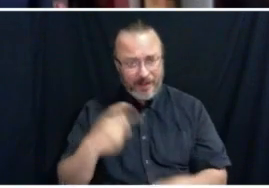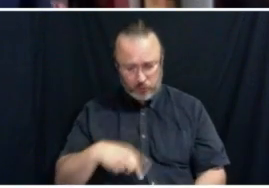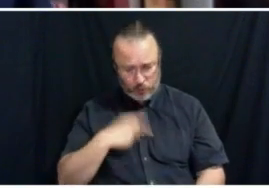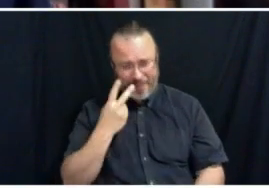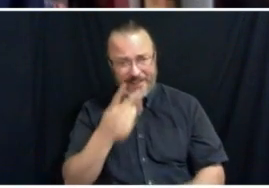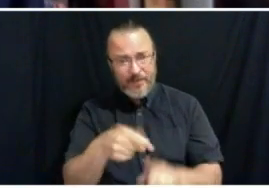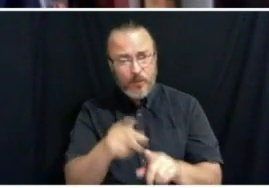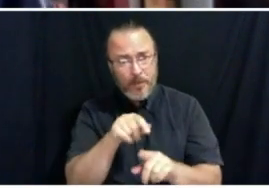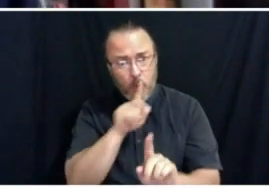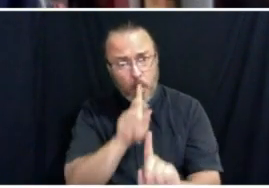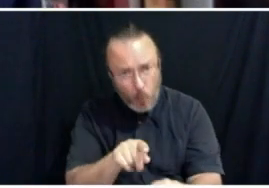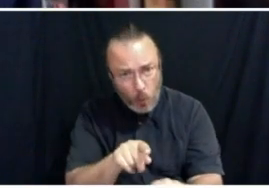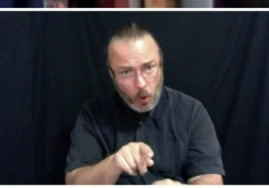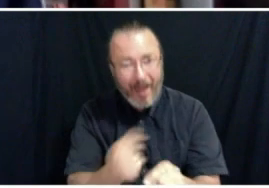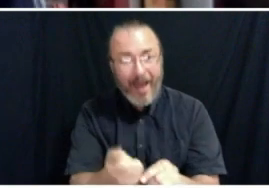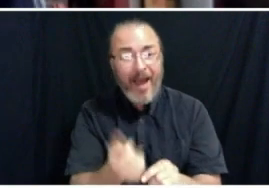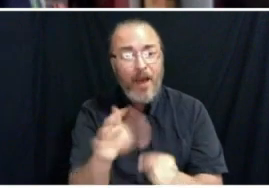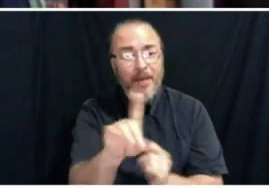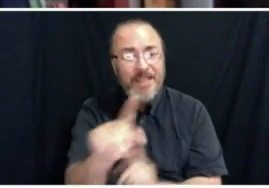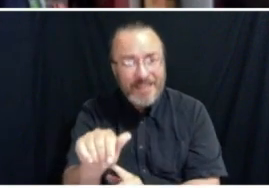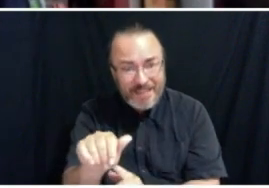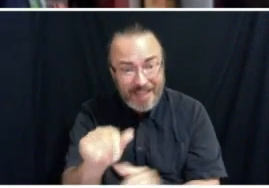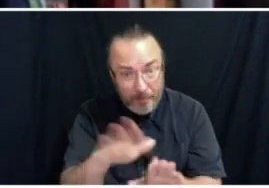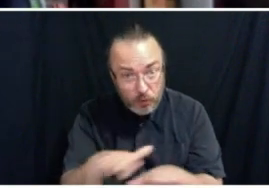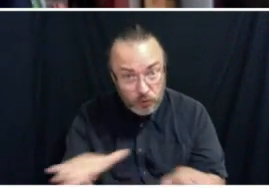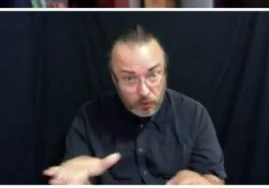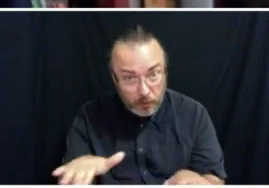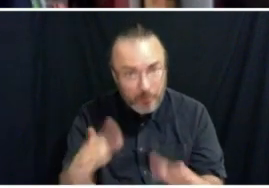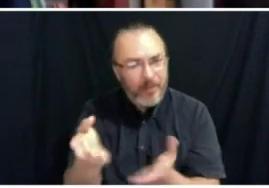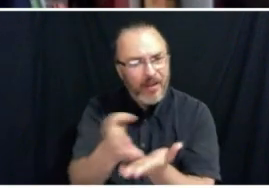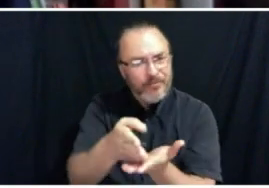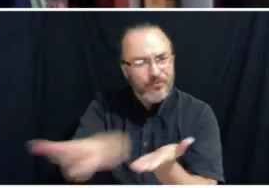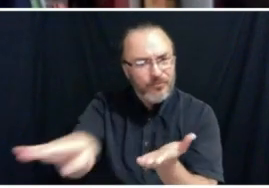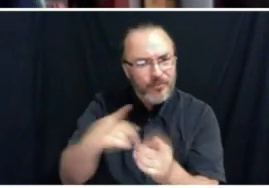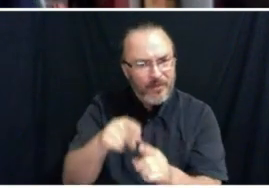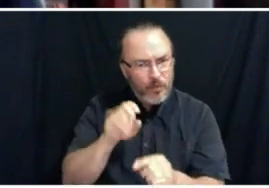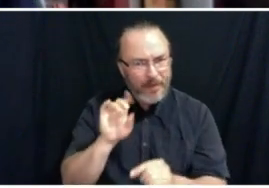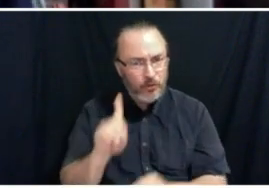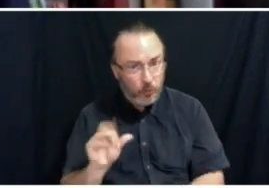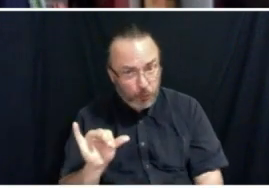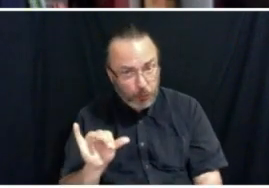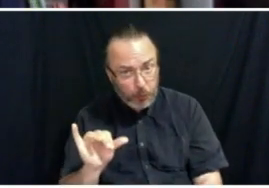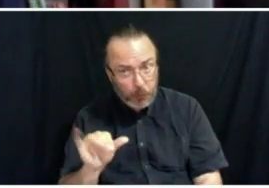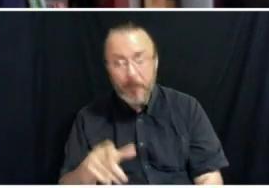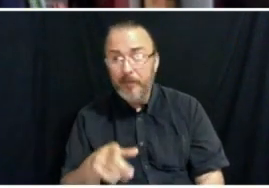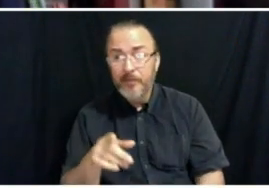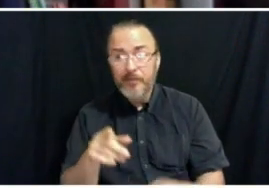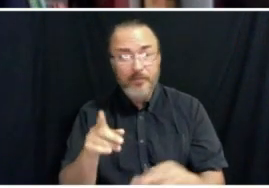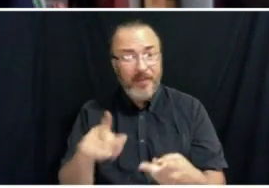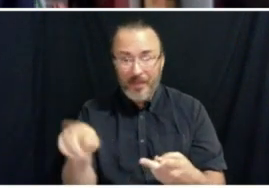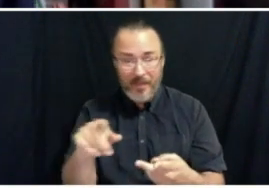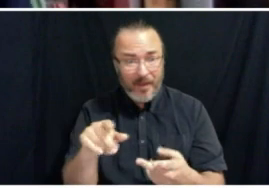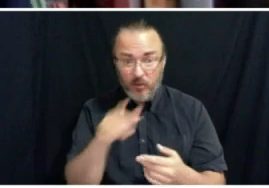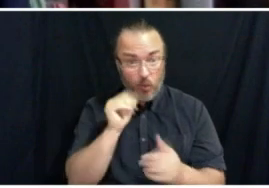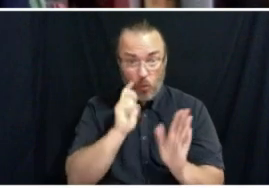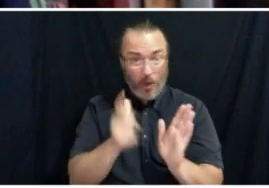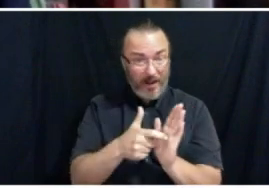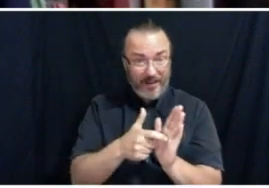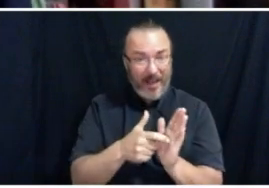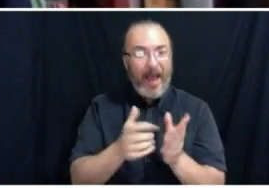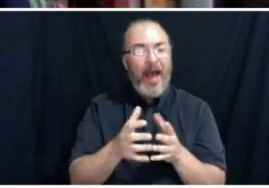many disabled children are being excluded from the benefits of education, and a failure to recognize how we must build